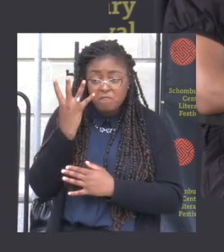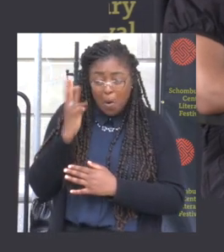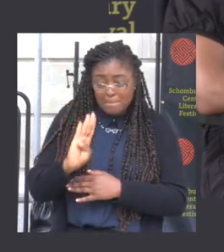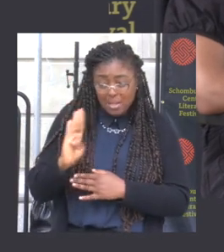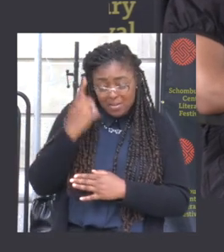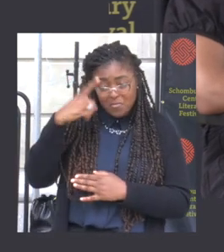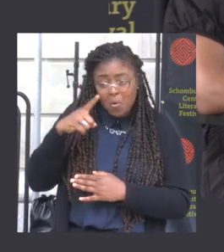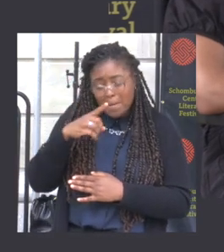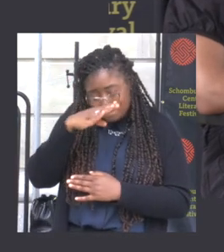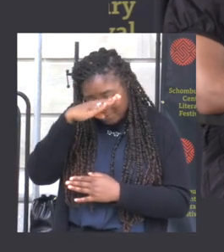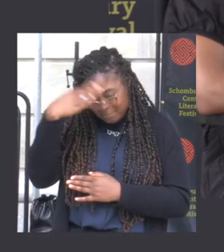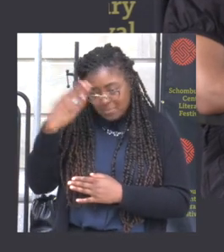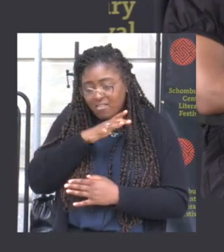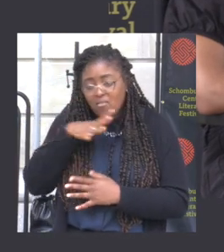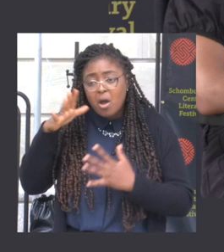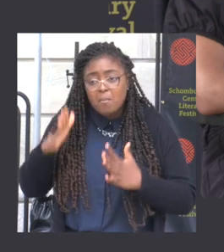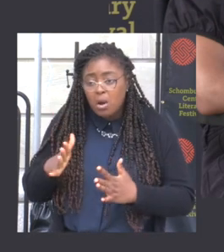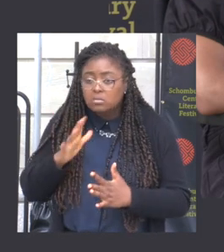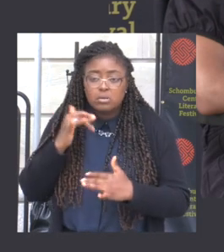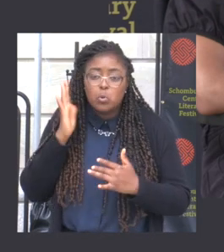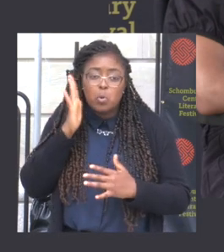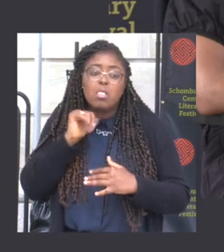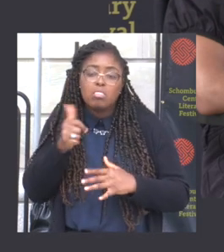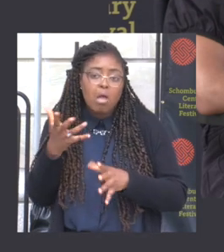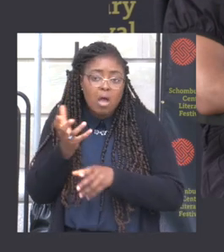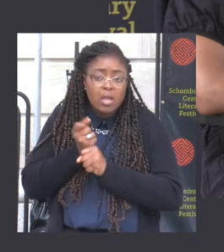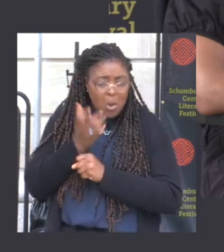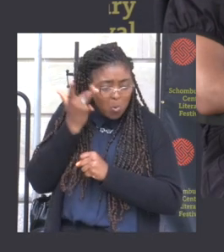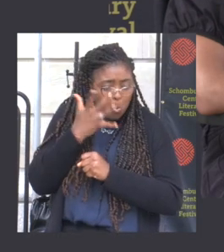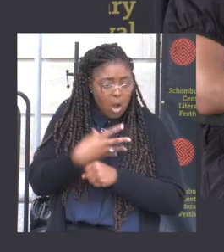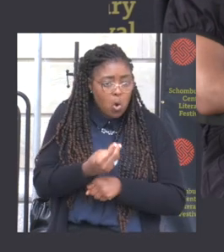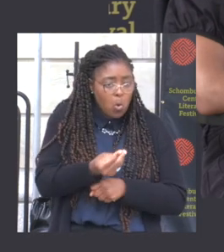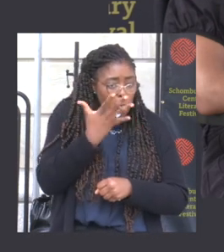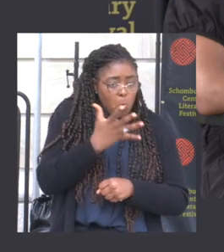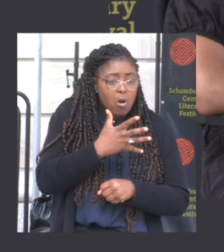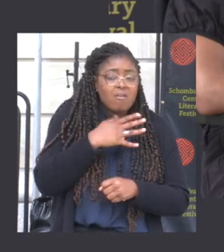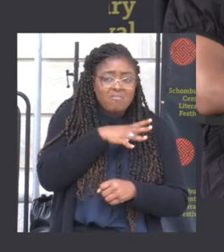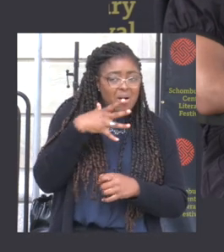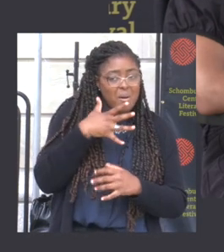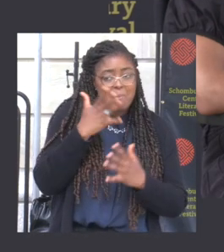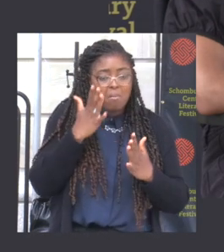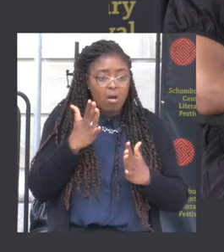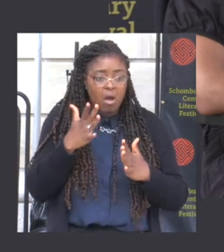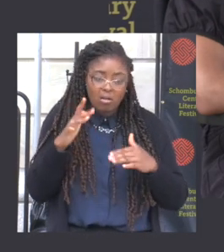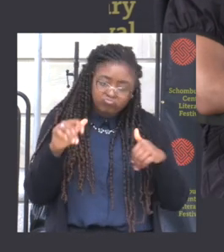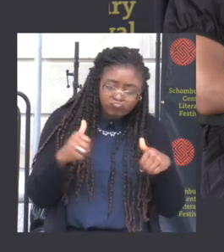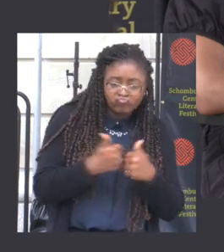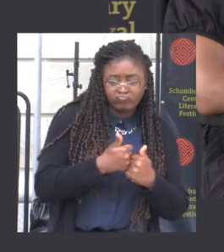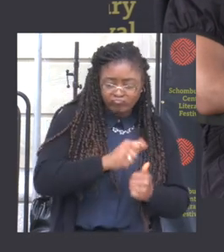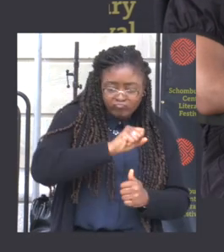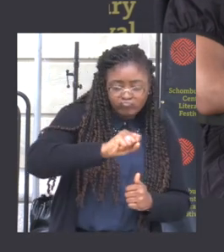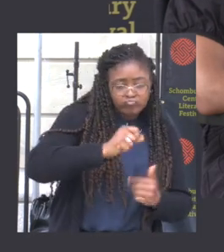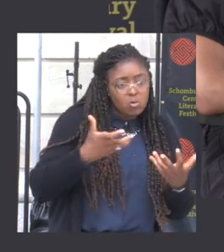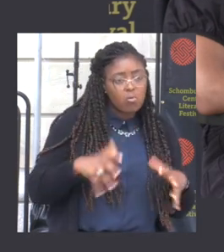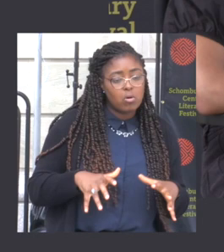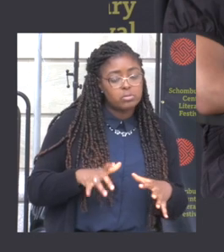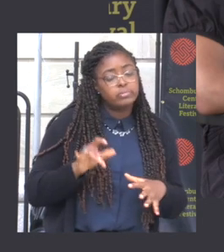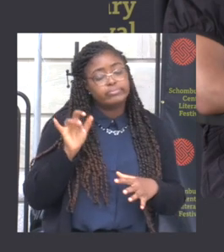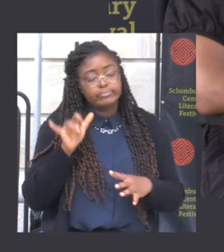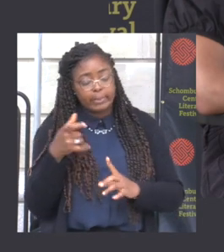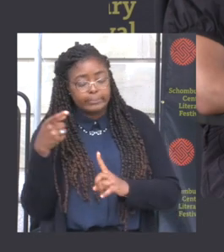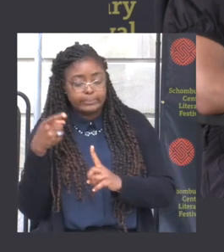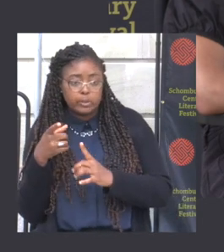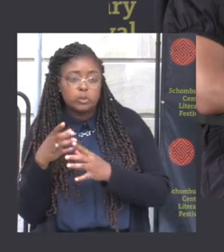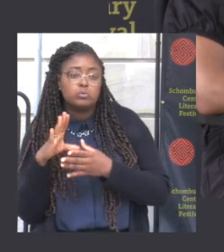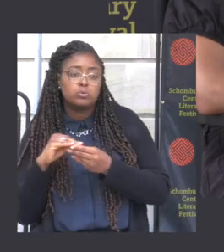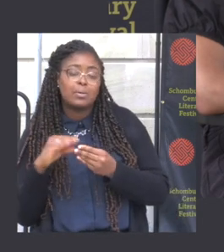not going to them because white farmers have pushed back against it and challenged in court. So that's a whole other story. Thank you all. I